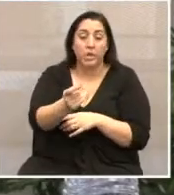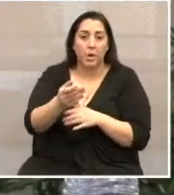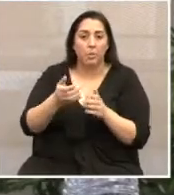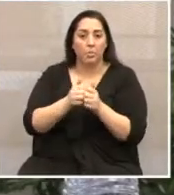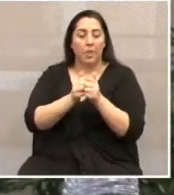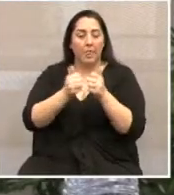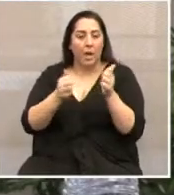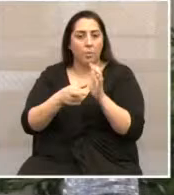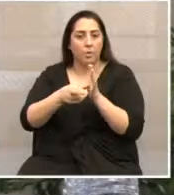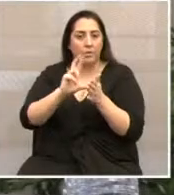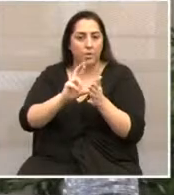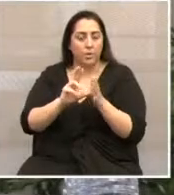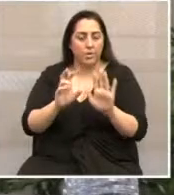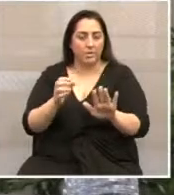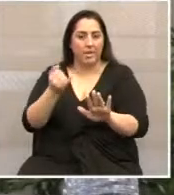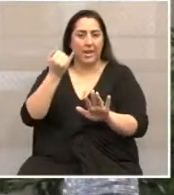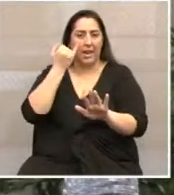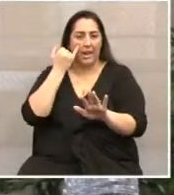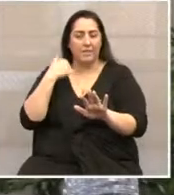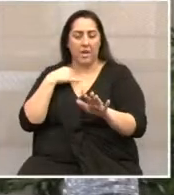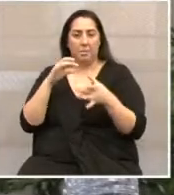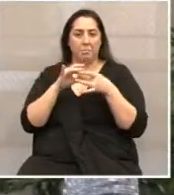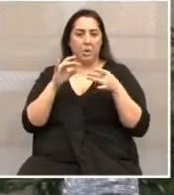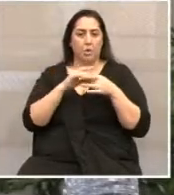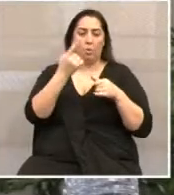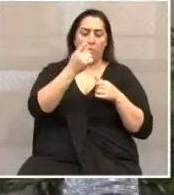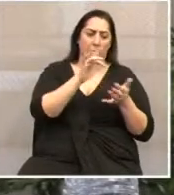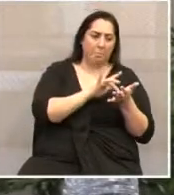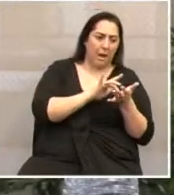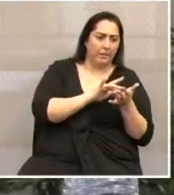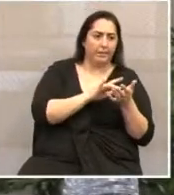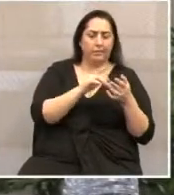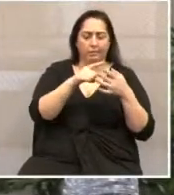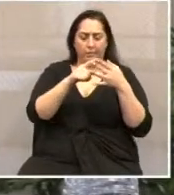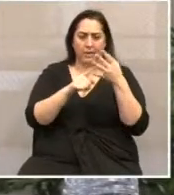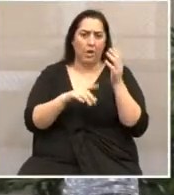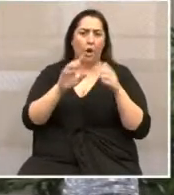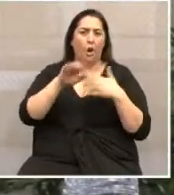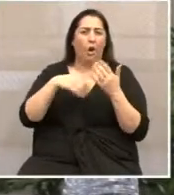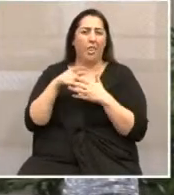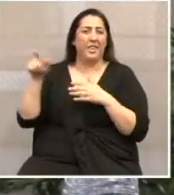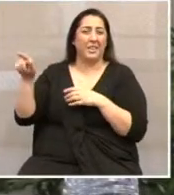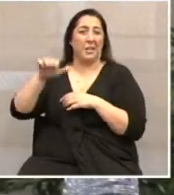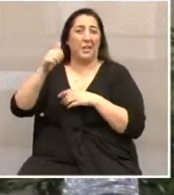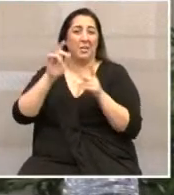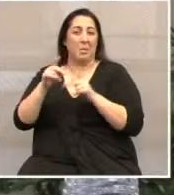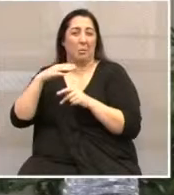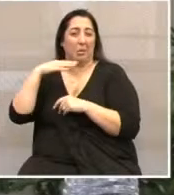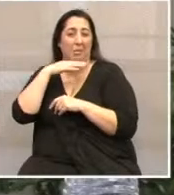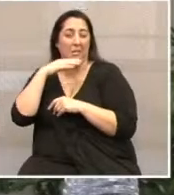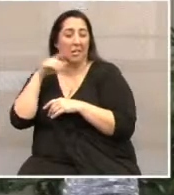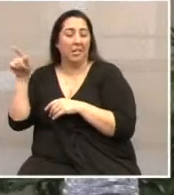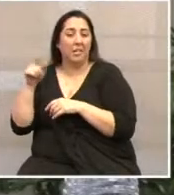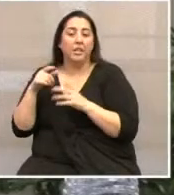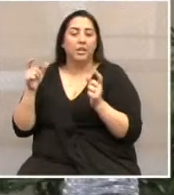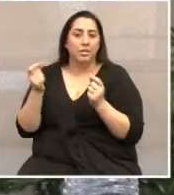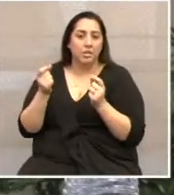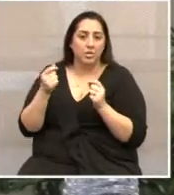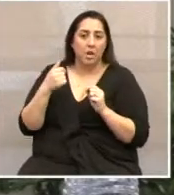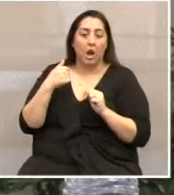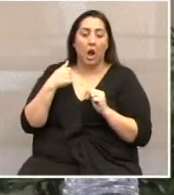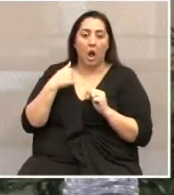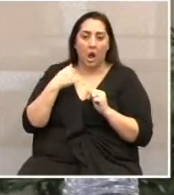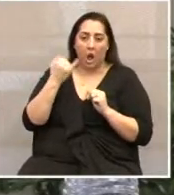that if I ever mention one of the medicines that all these hacks are talking about, talked about it on the negative